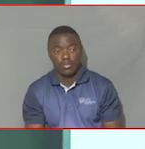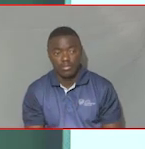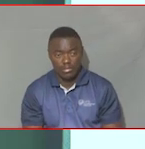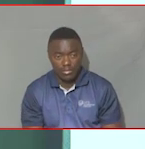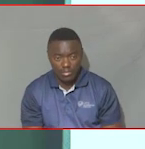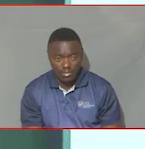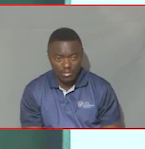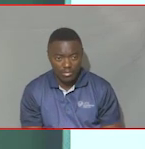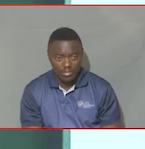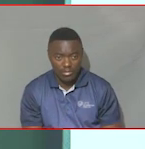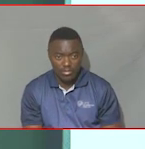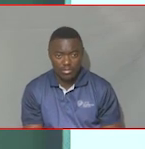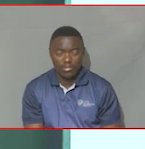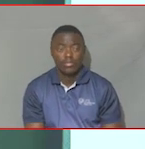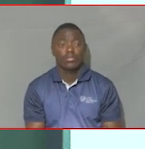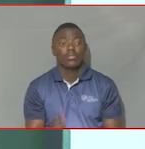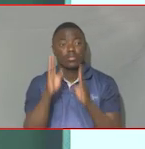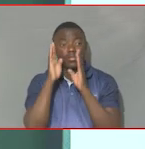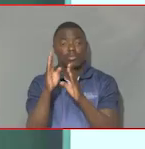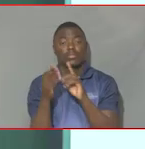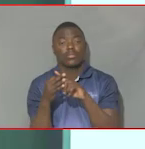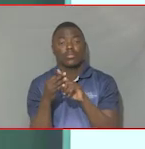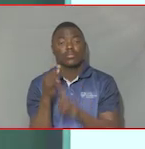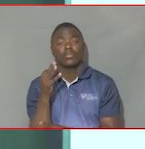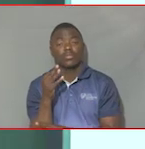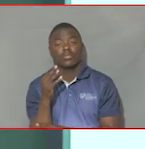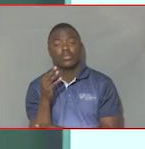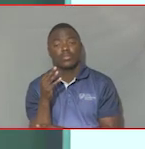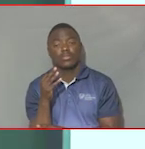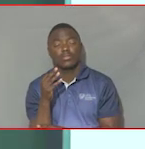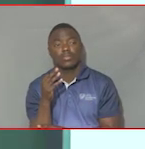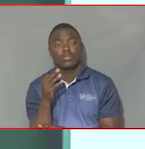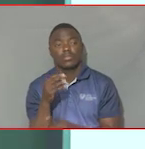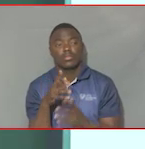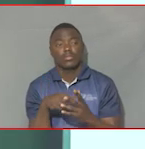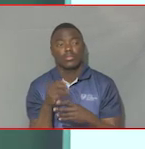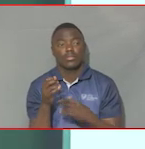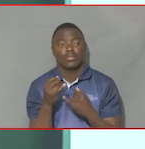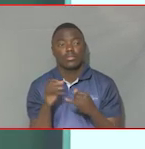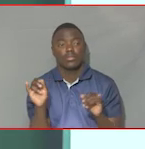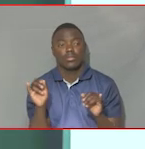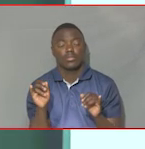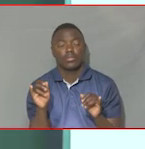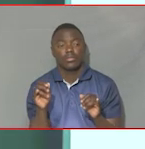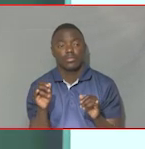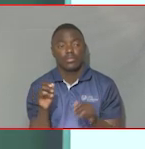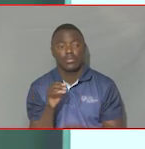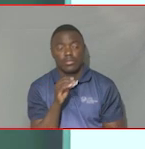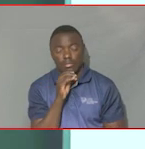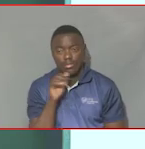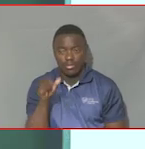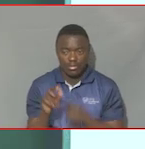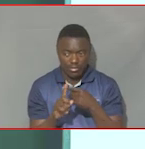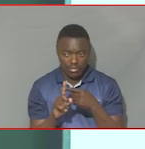Right, is that clear? If you focus on those three, and you must also focus on outliers. What is an outlier? It is Q1